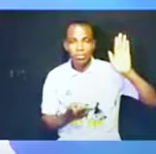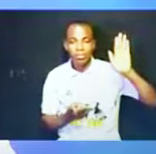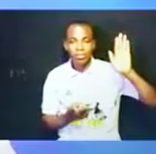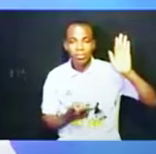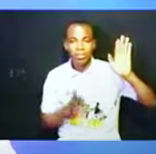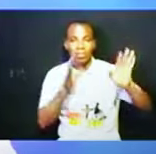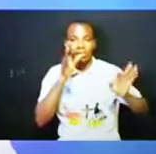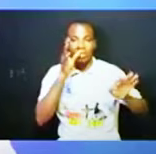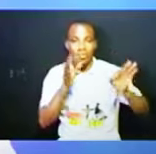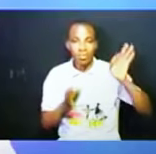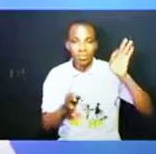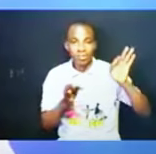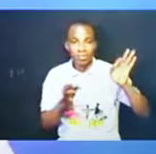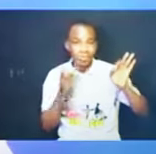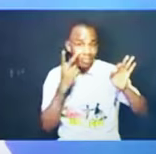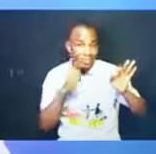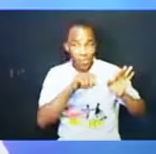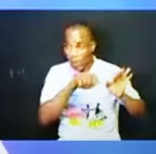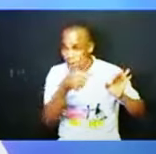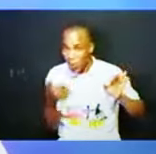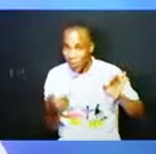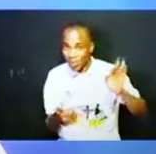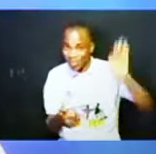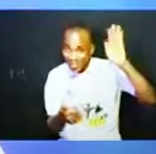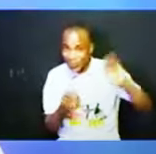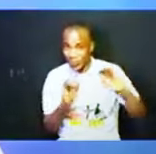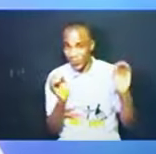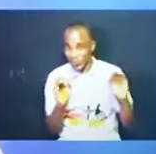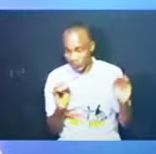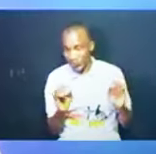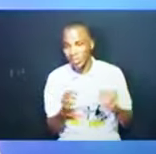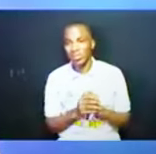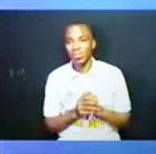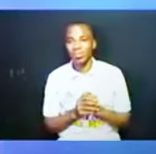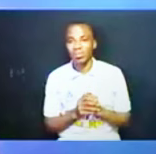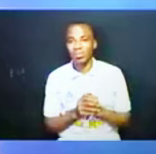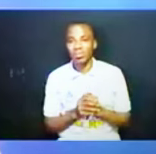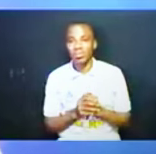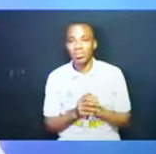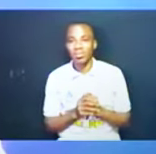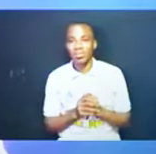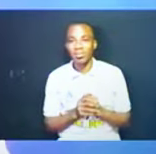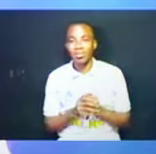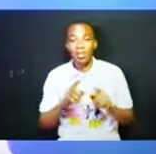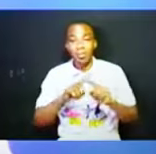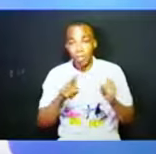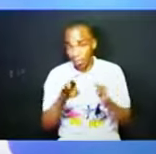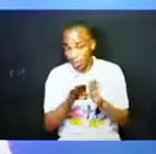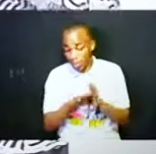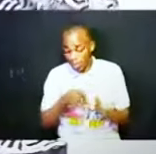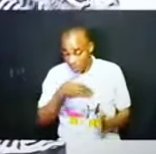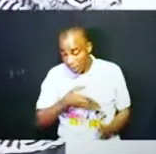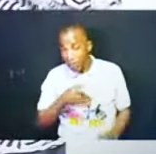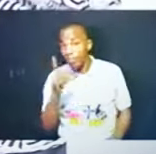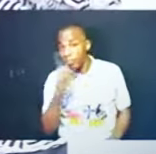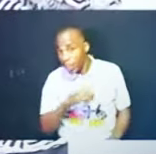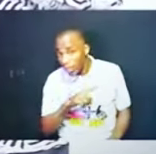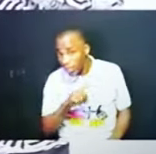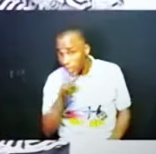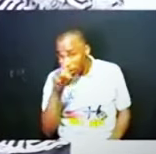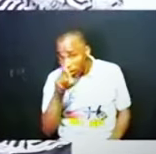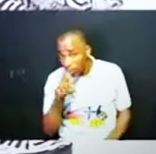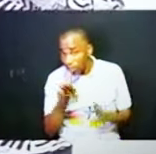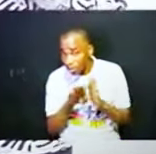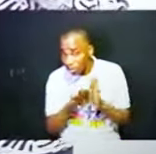See, there's no one. But is this scripture for us? And so asemi